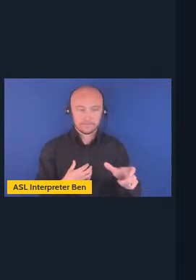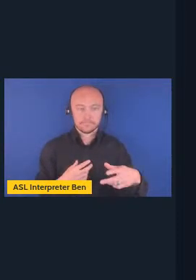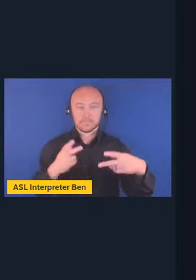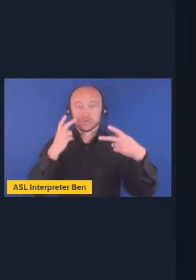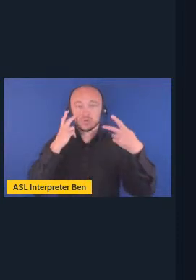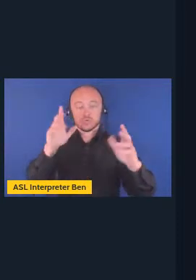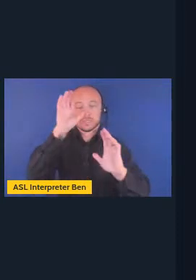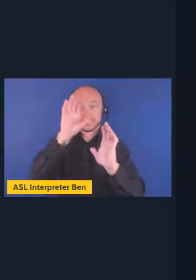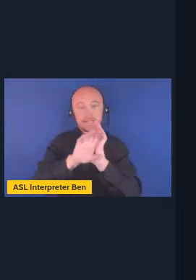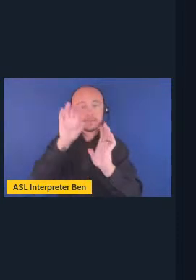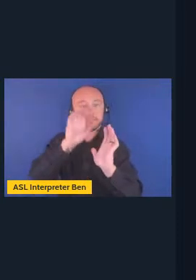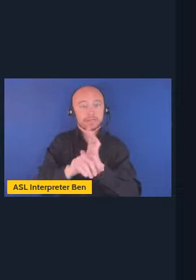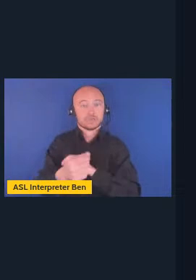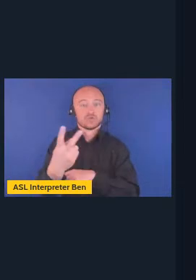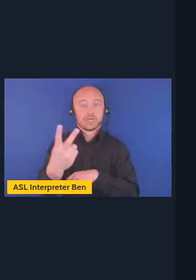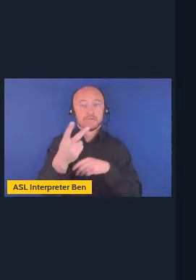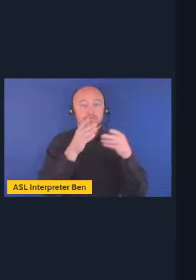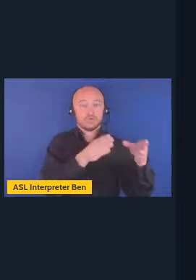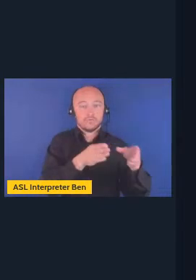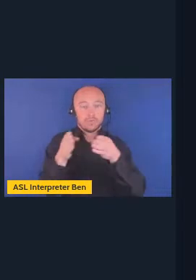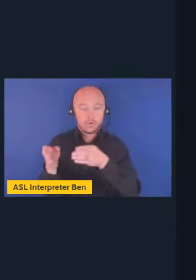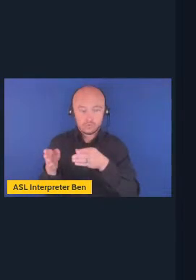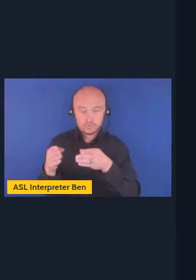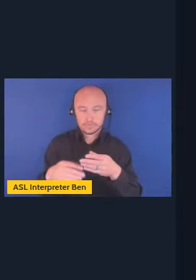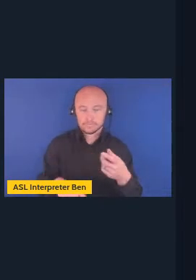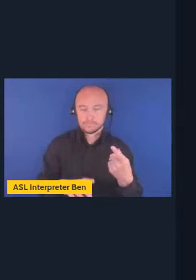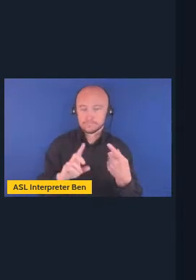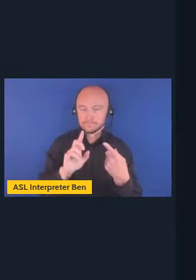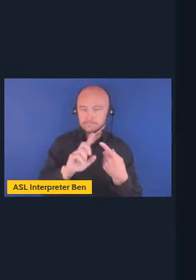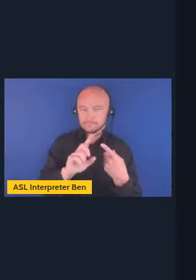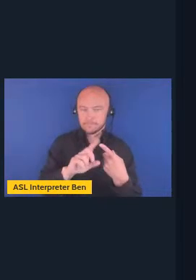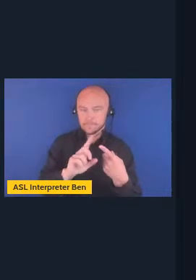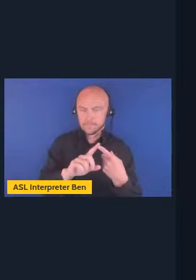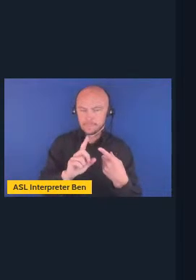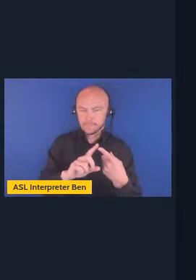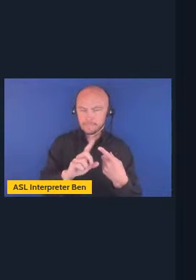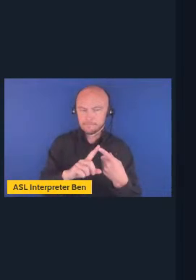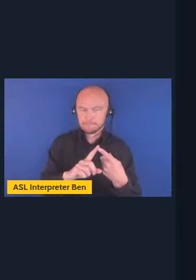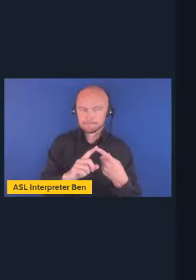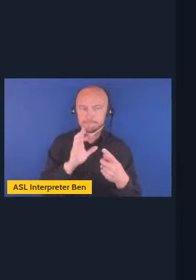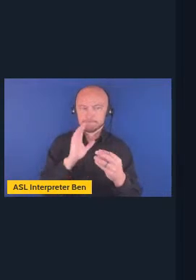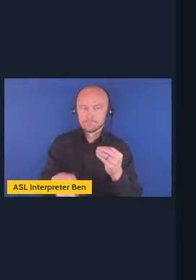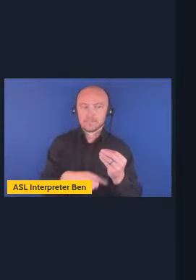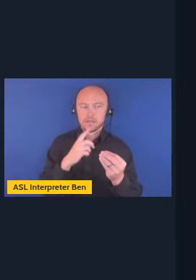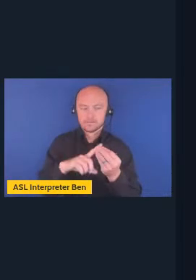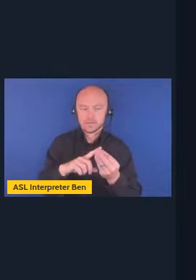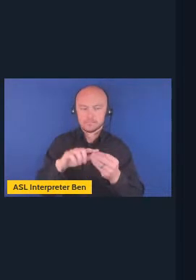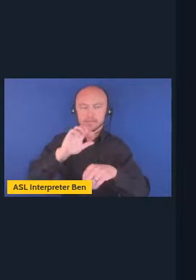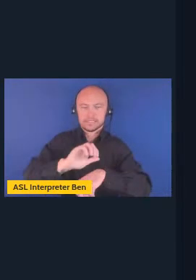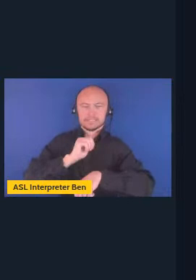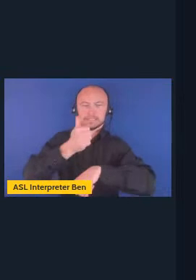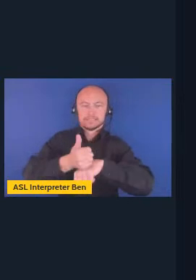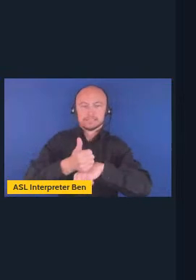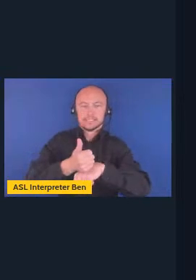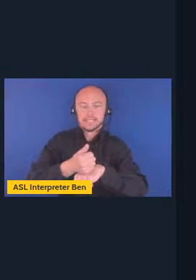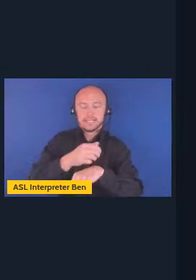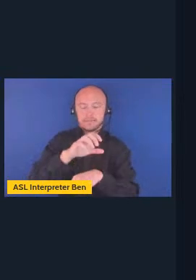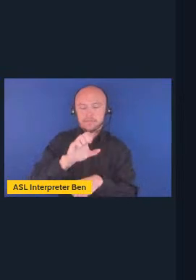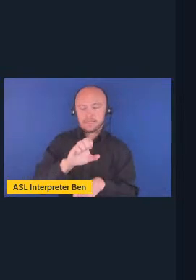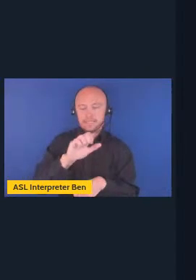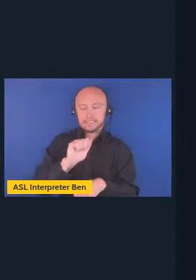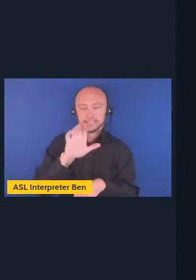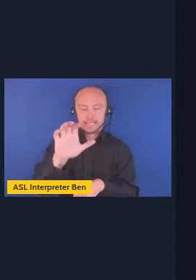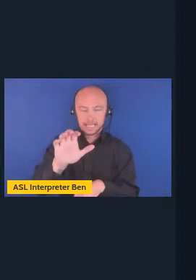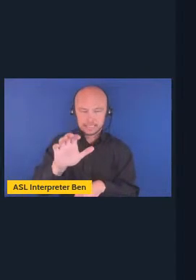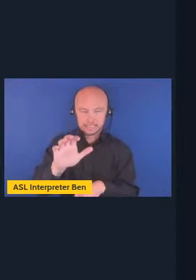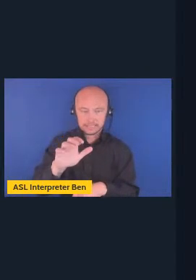there are two flows. The one is talking about setting up the ECS cluster, and the